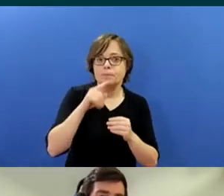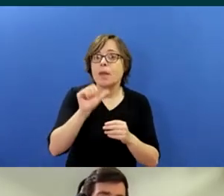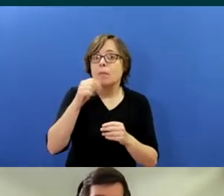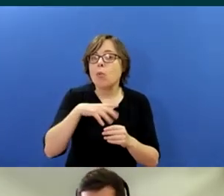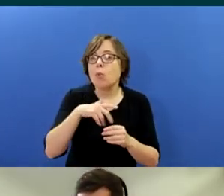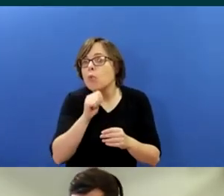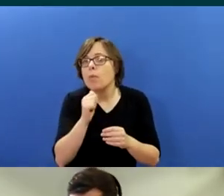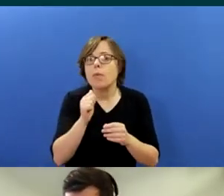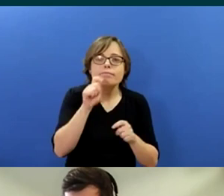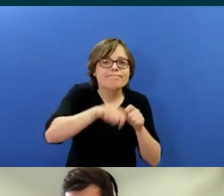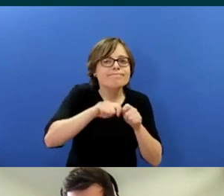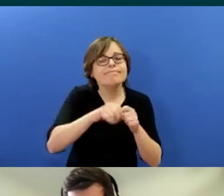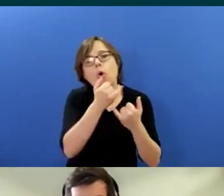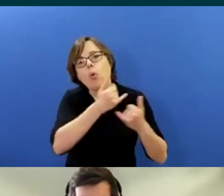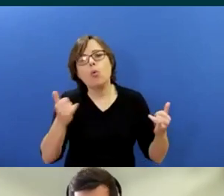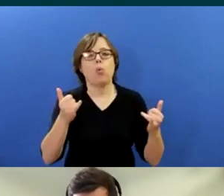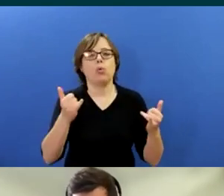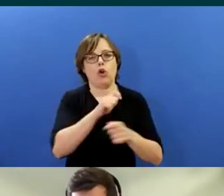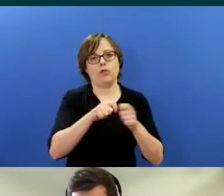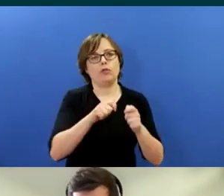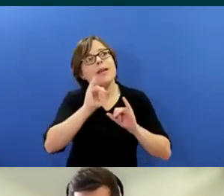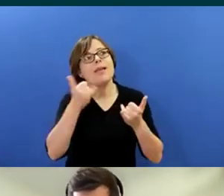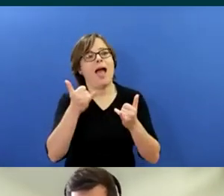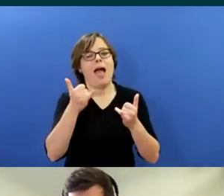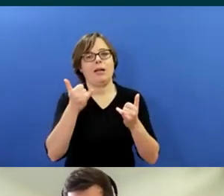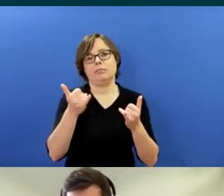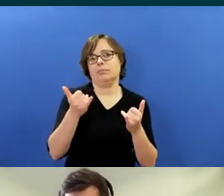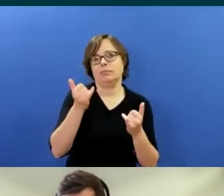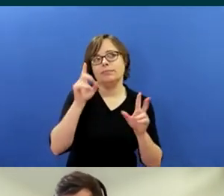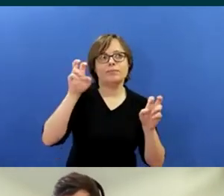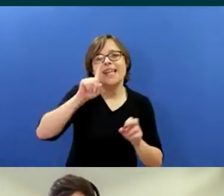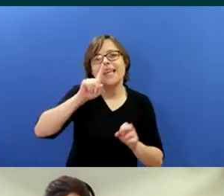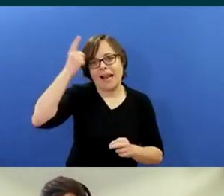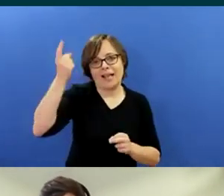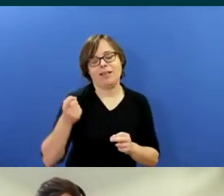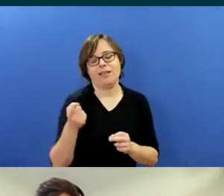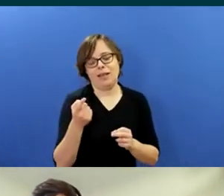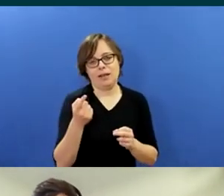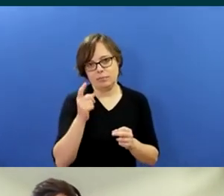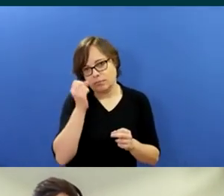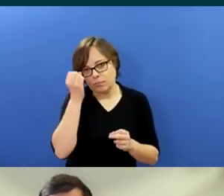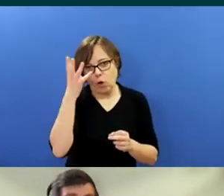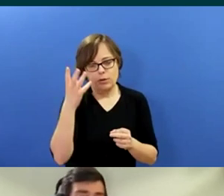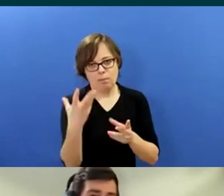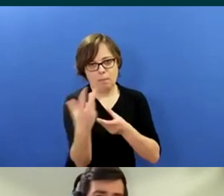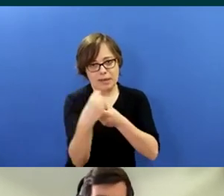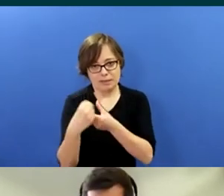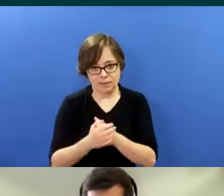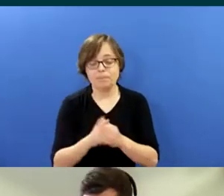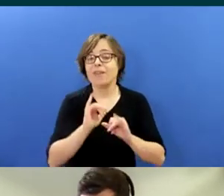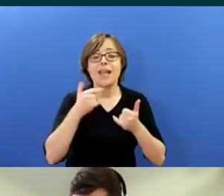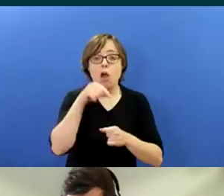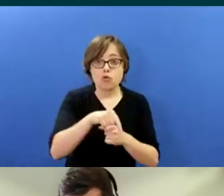for digital participation for the entire administration in order to expand the existing